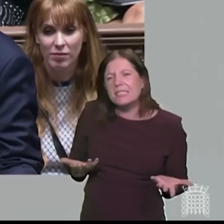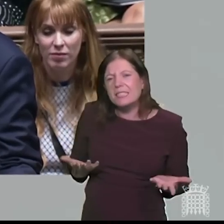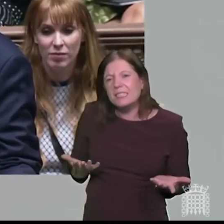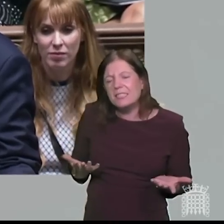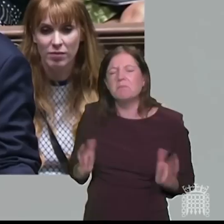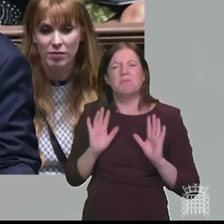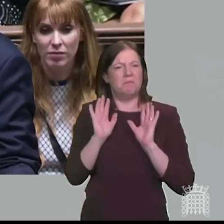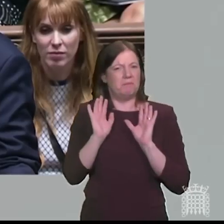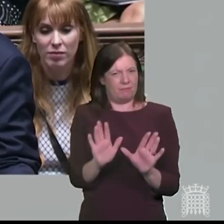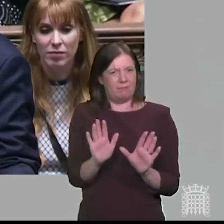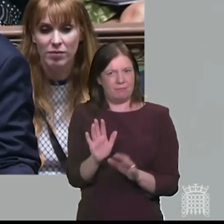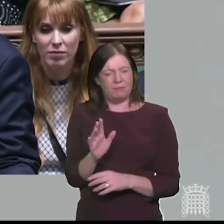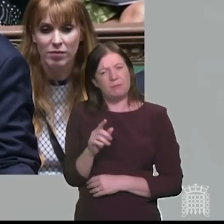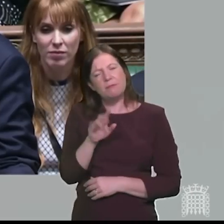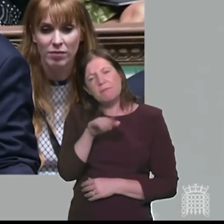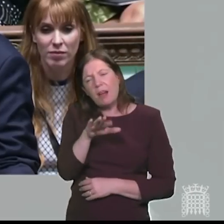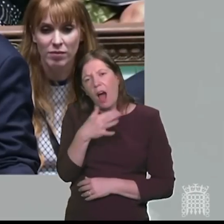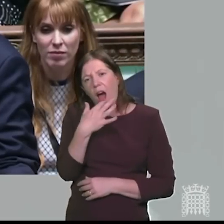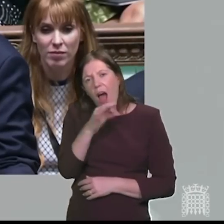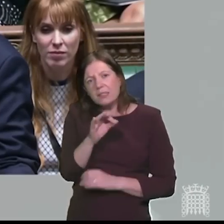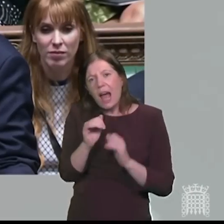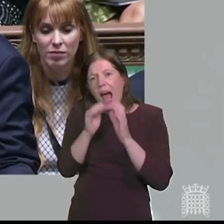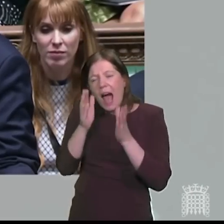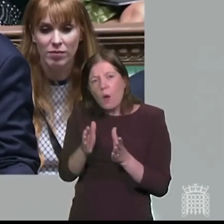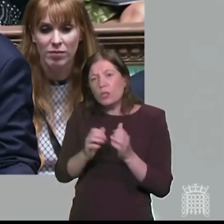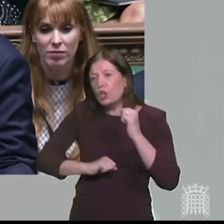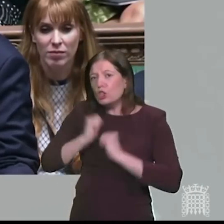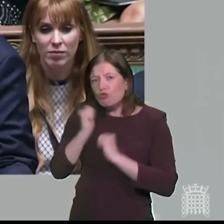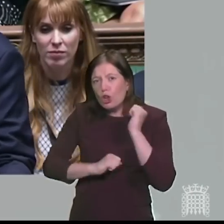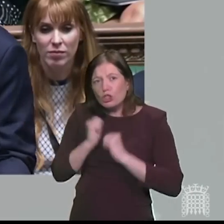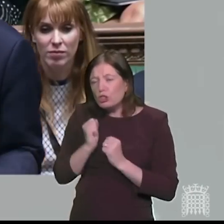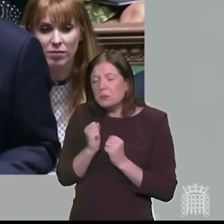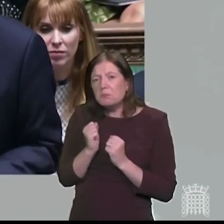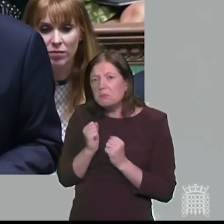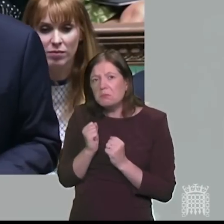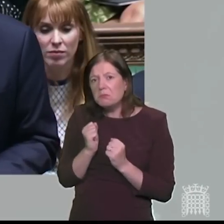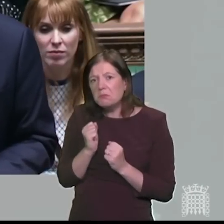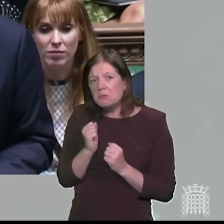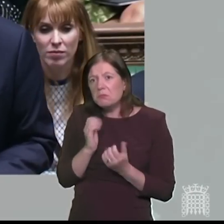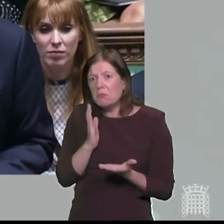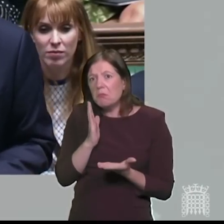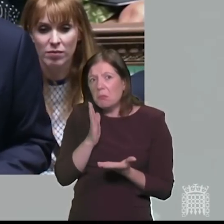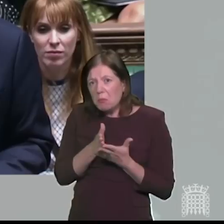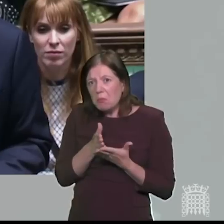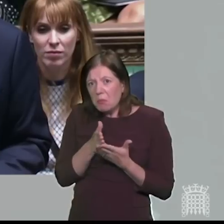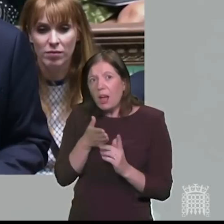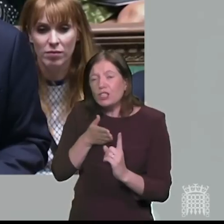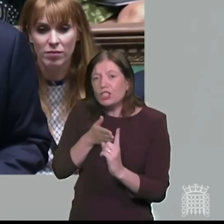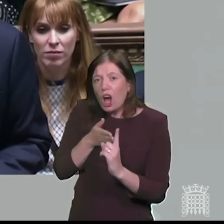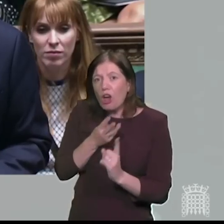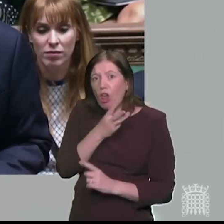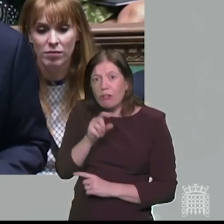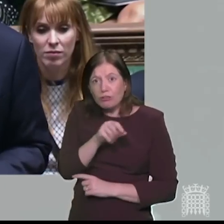Can he point to a single person in housing, in construction, anywhere, who thinks he'll actually hit his target